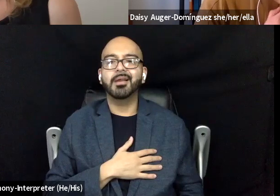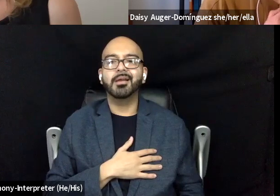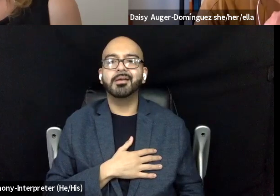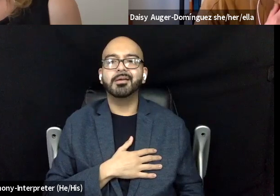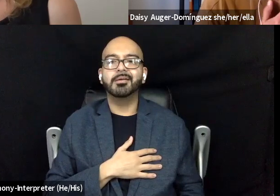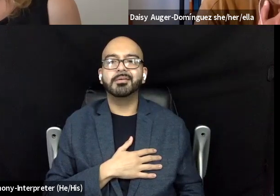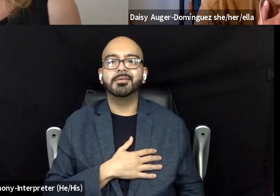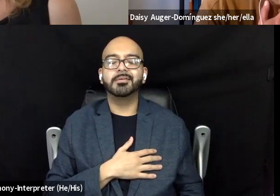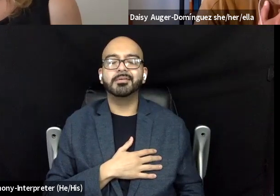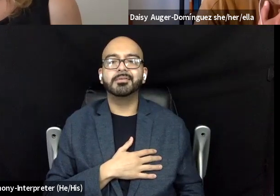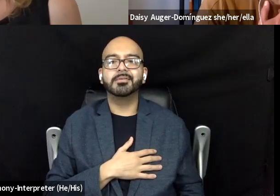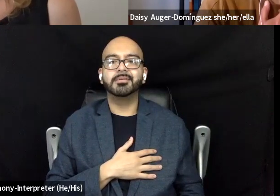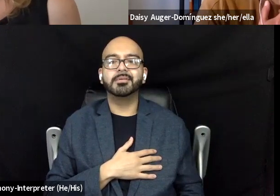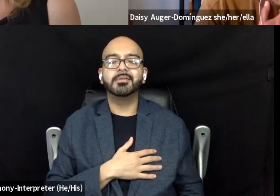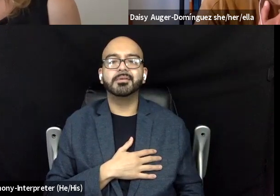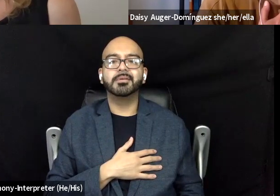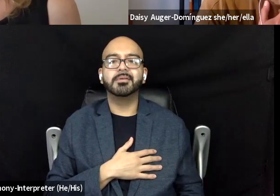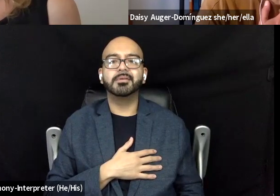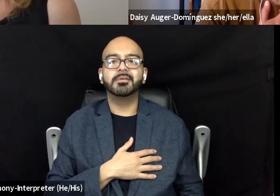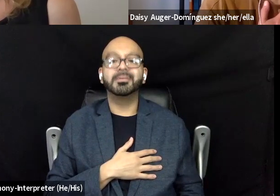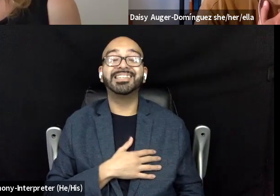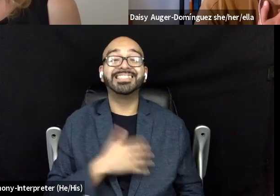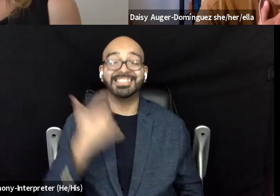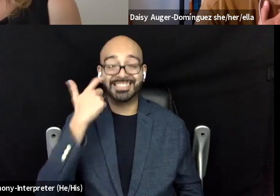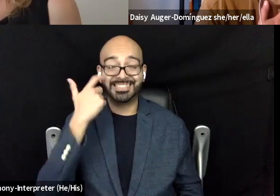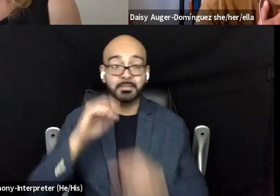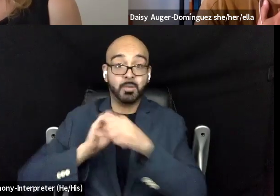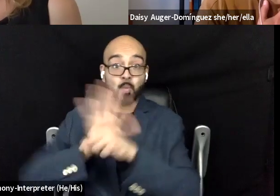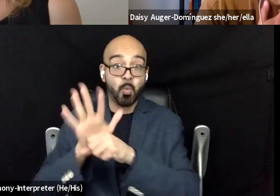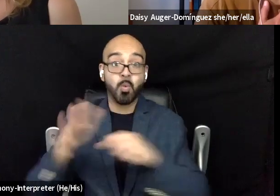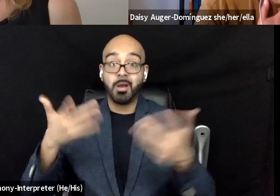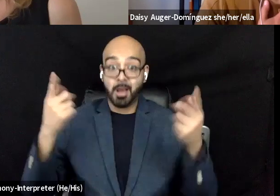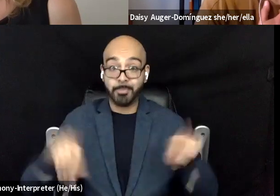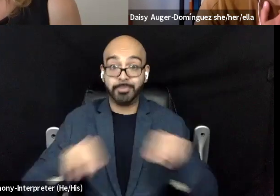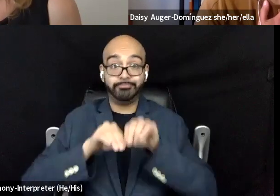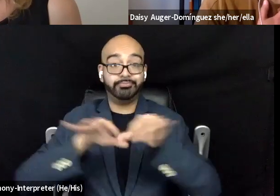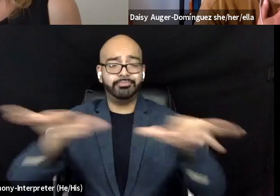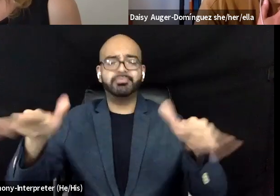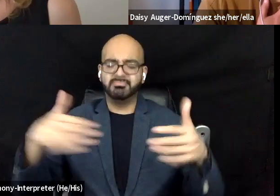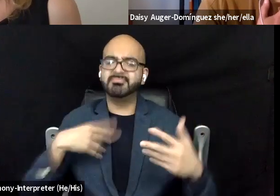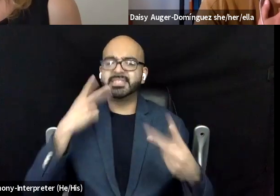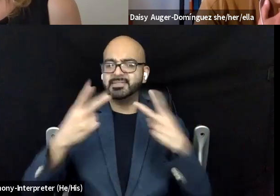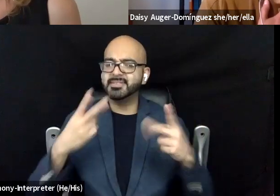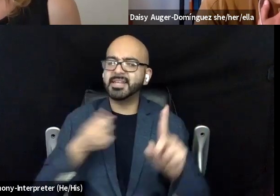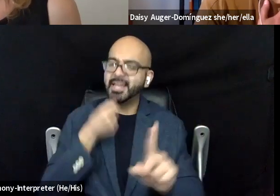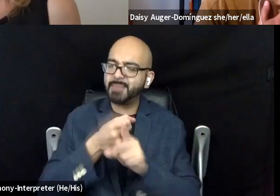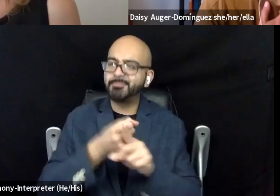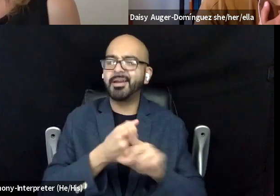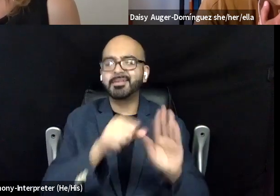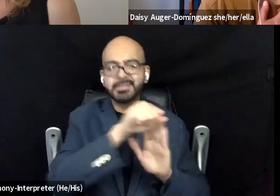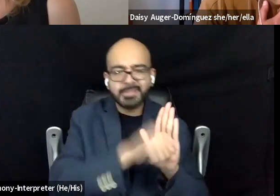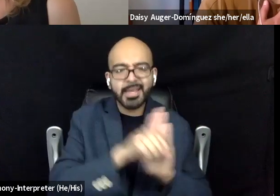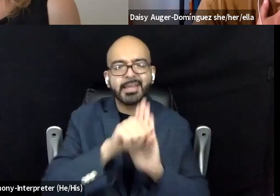the huge impact that this pandemic is having on states and counties and